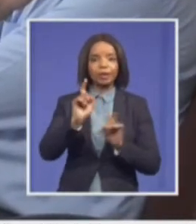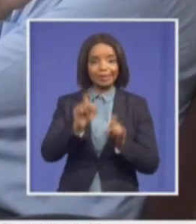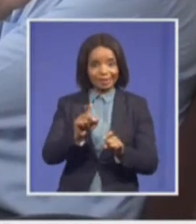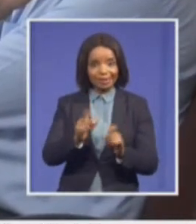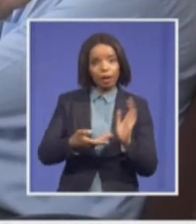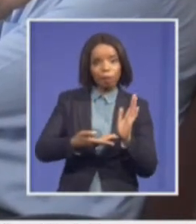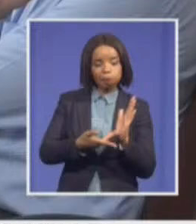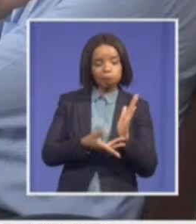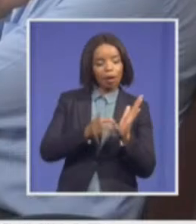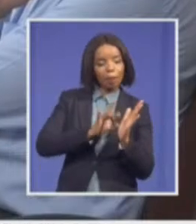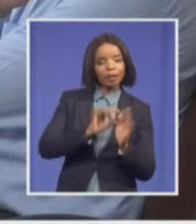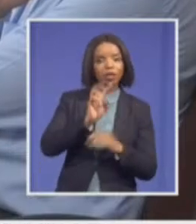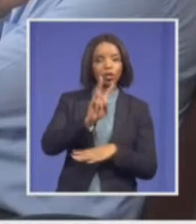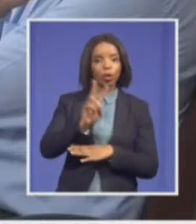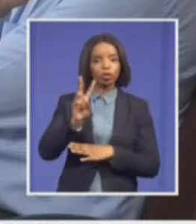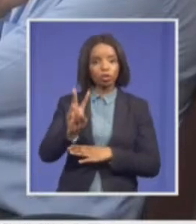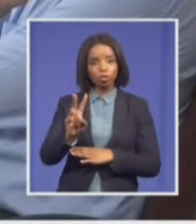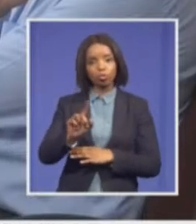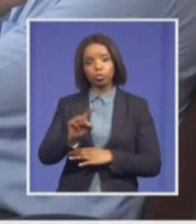is the interim order.